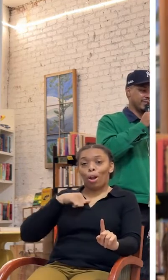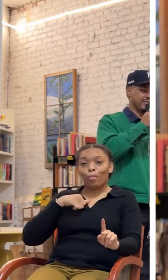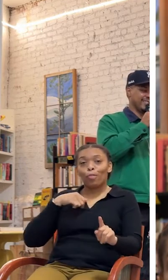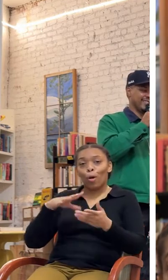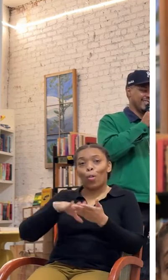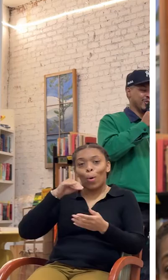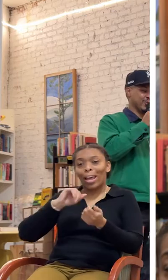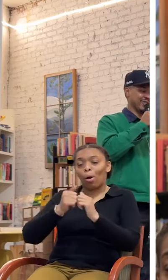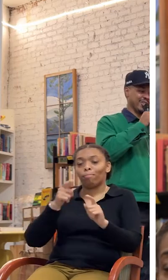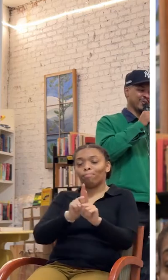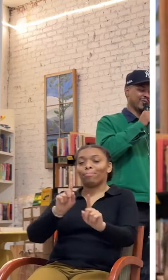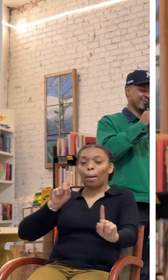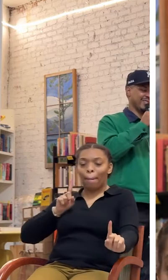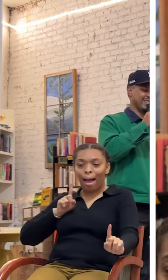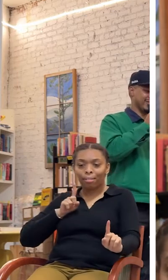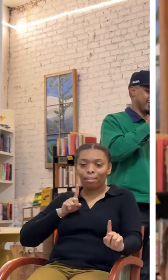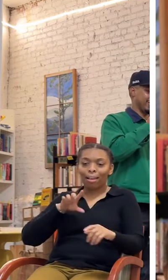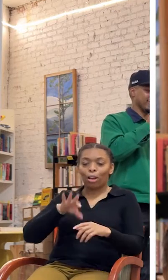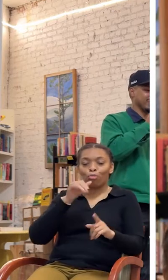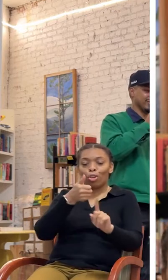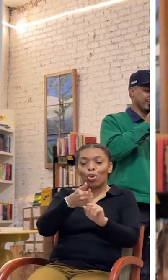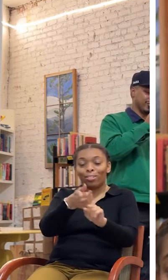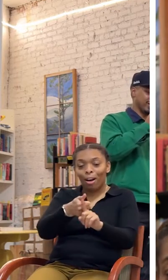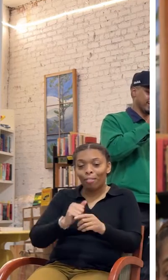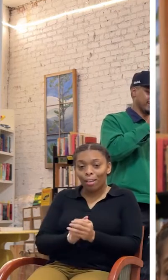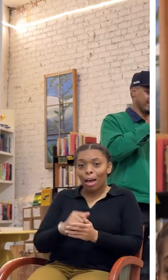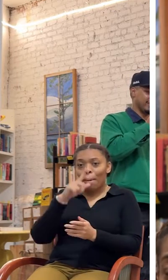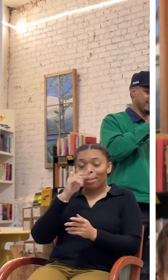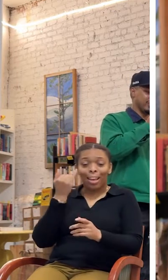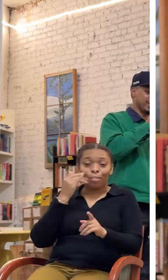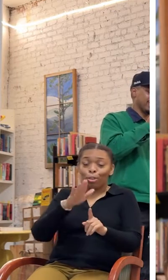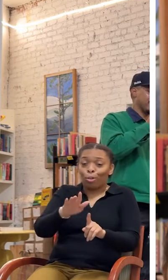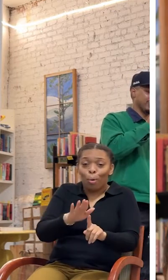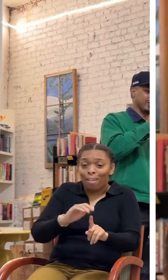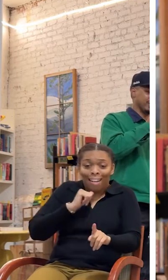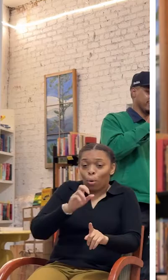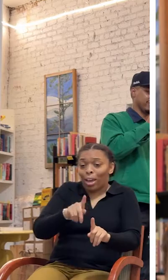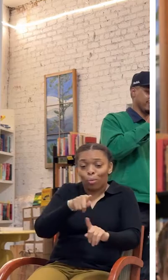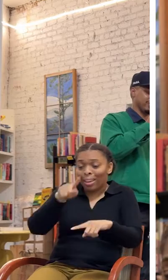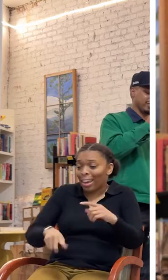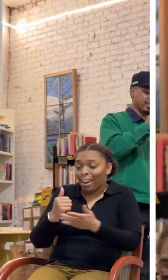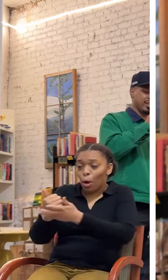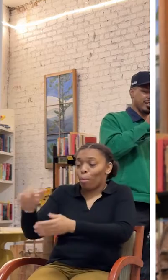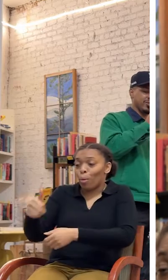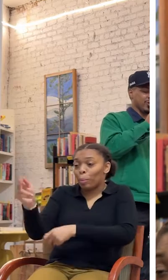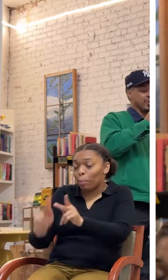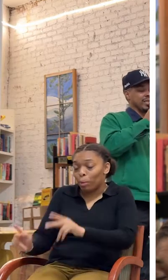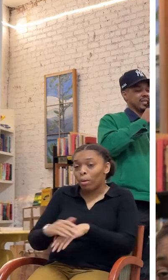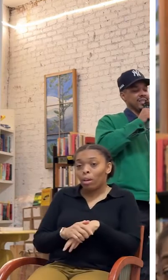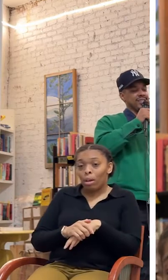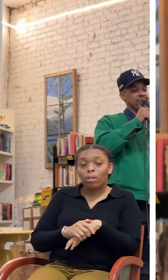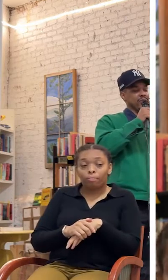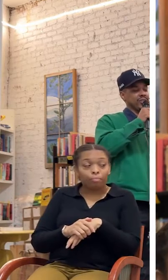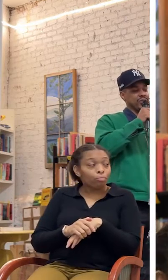back and choose yourself, because ultimately, if you're not good, you can't help anybody else. So I'm